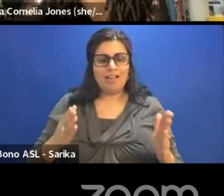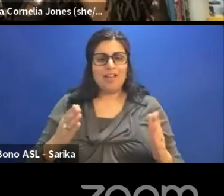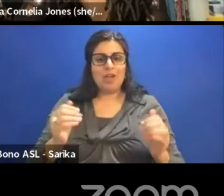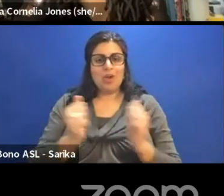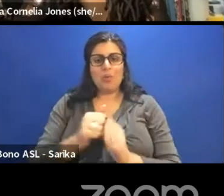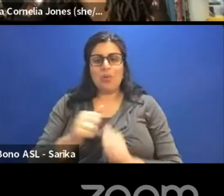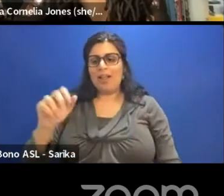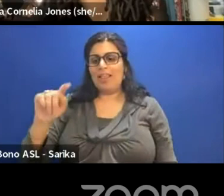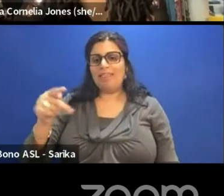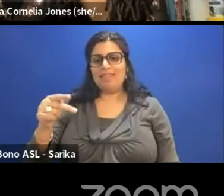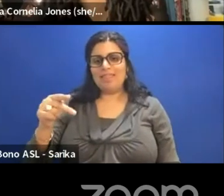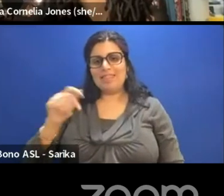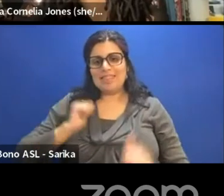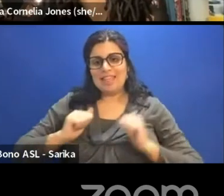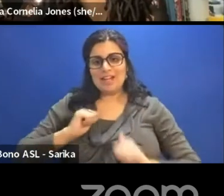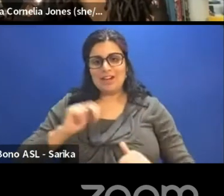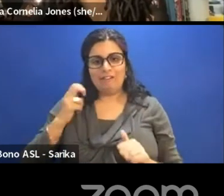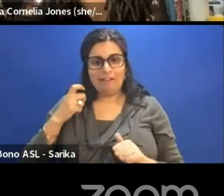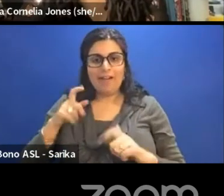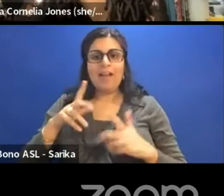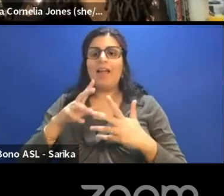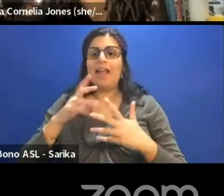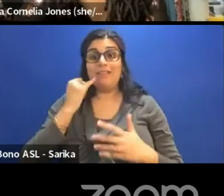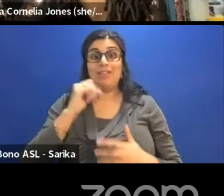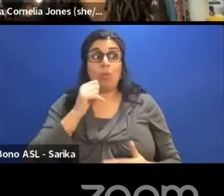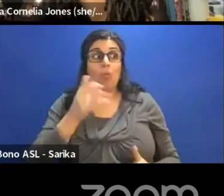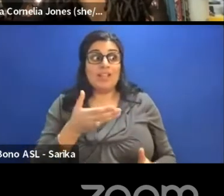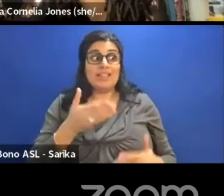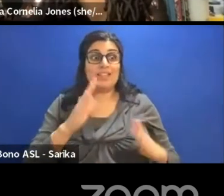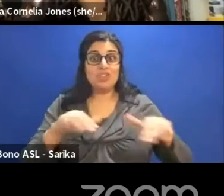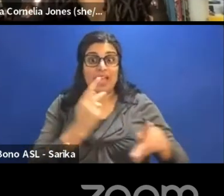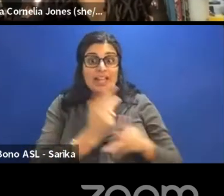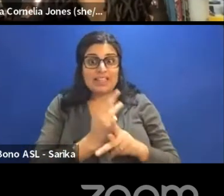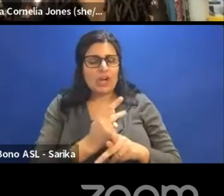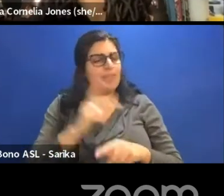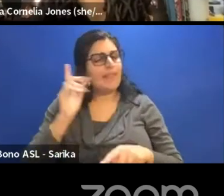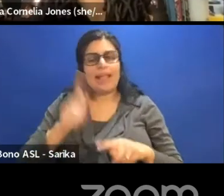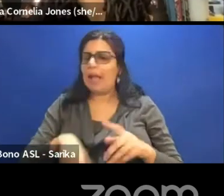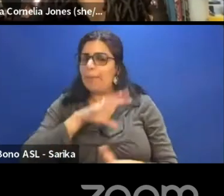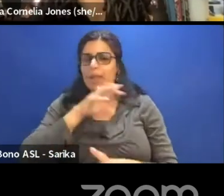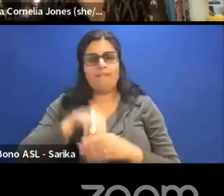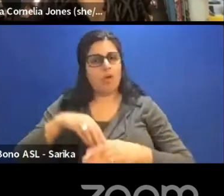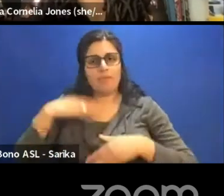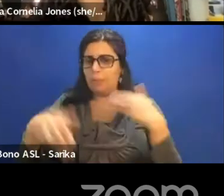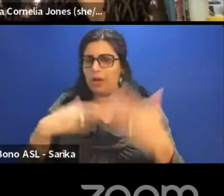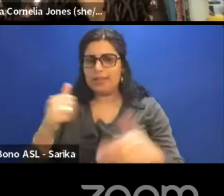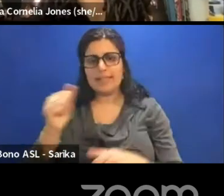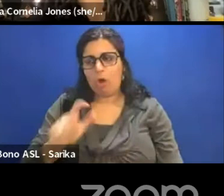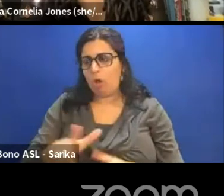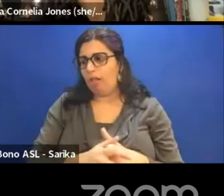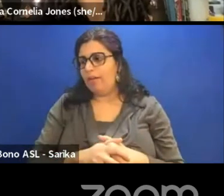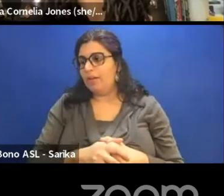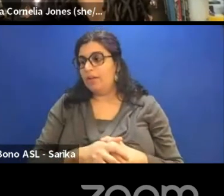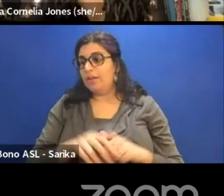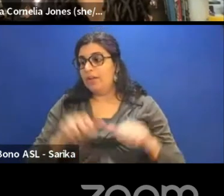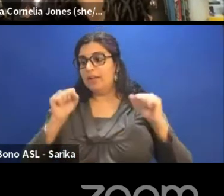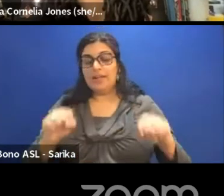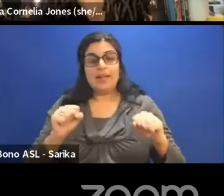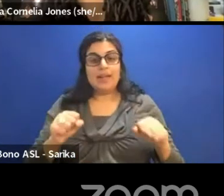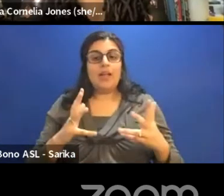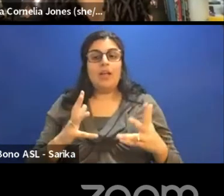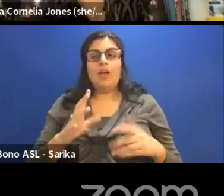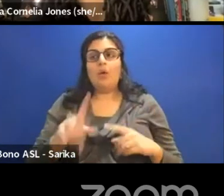there wasn't childcare available, they wouldn't have been able to be a part of the process. And so being able to, when it comes